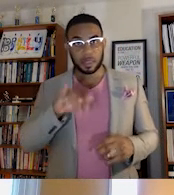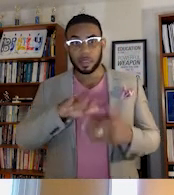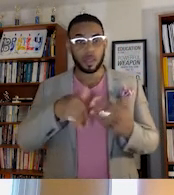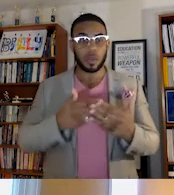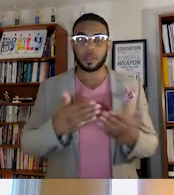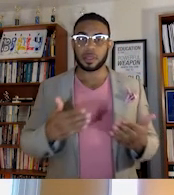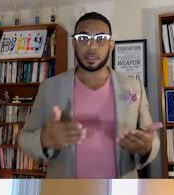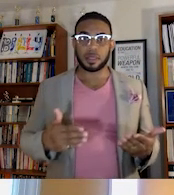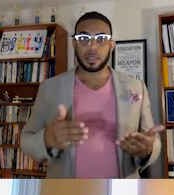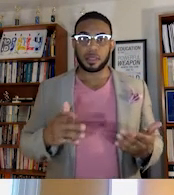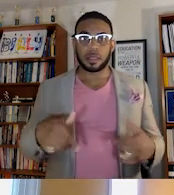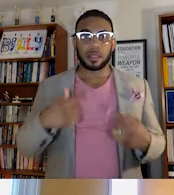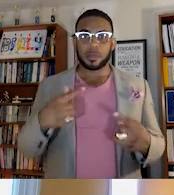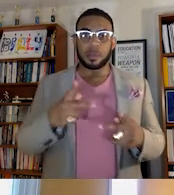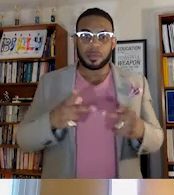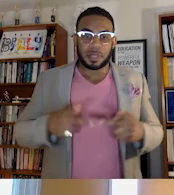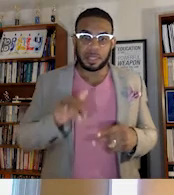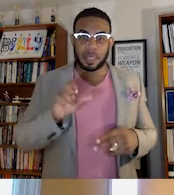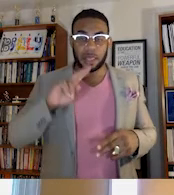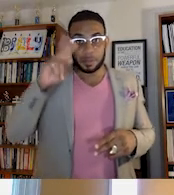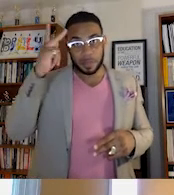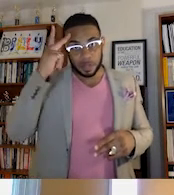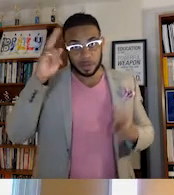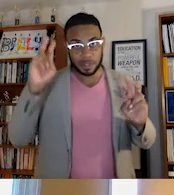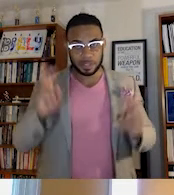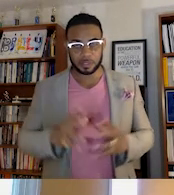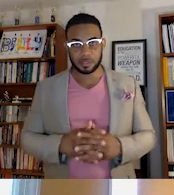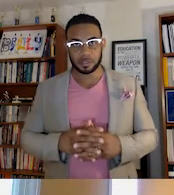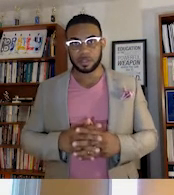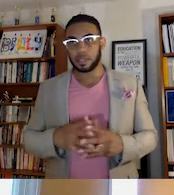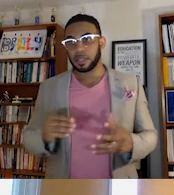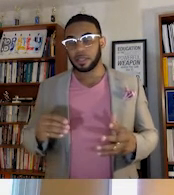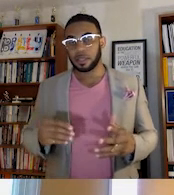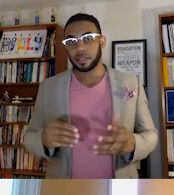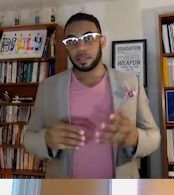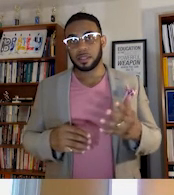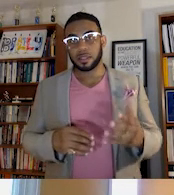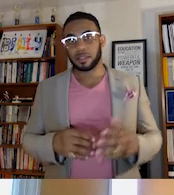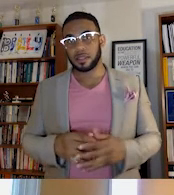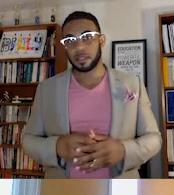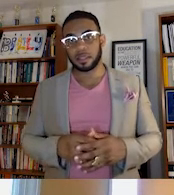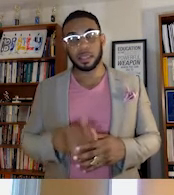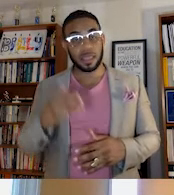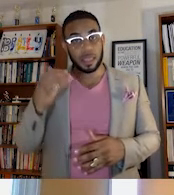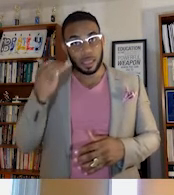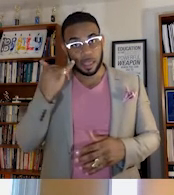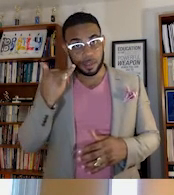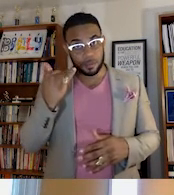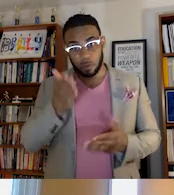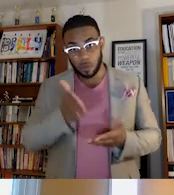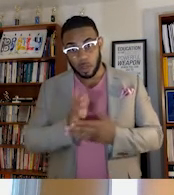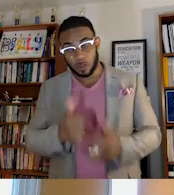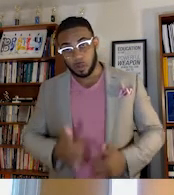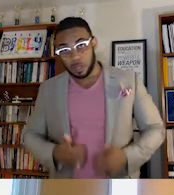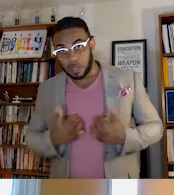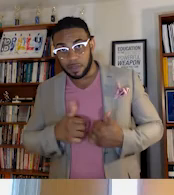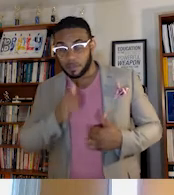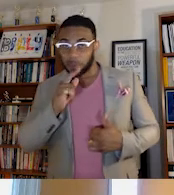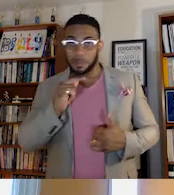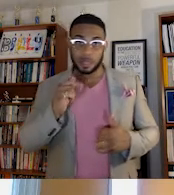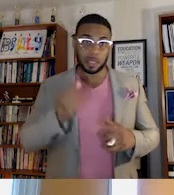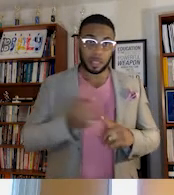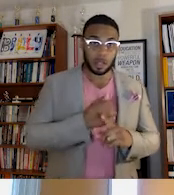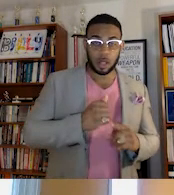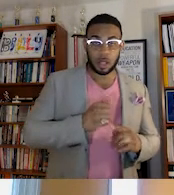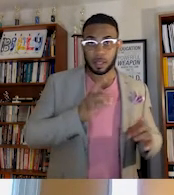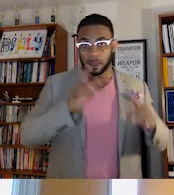whole thing has been positioned as a political issue. And if the right to live and not be assaulted